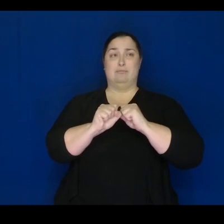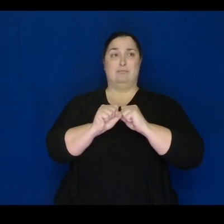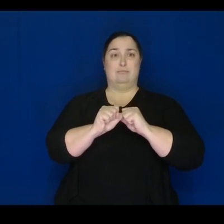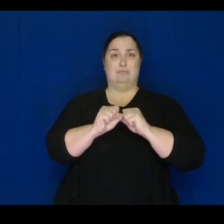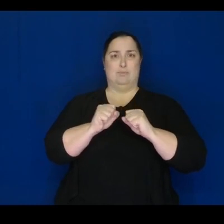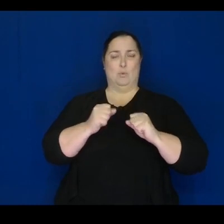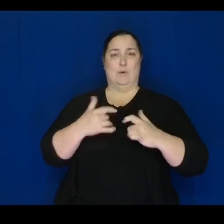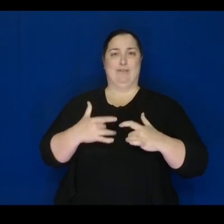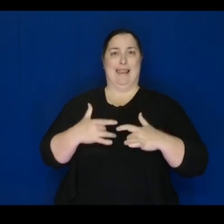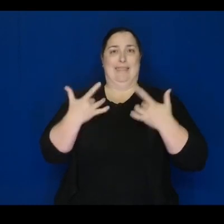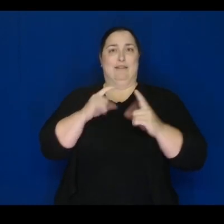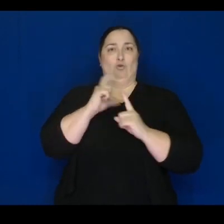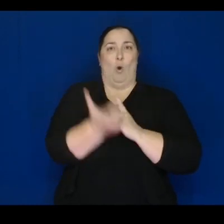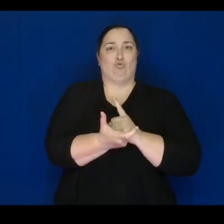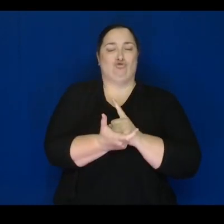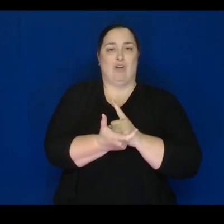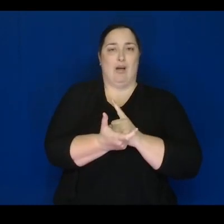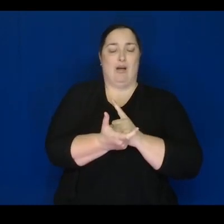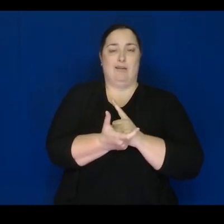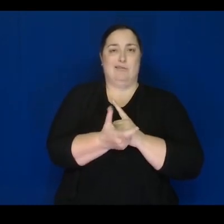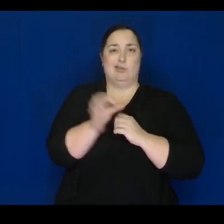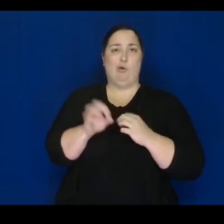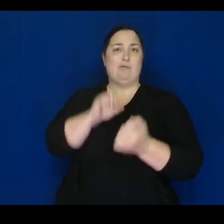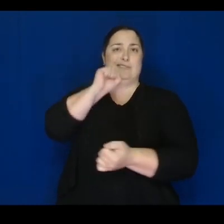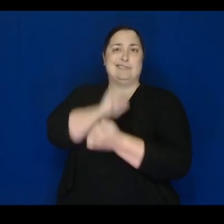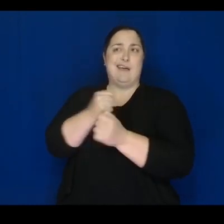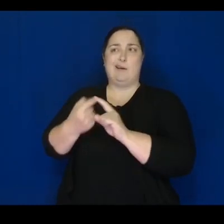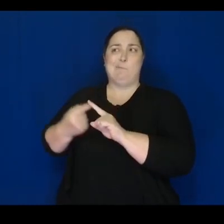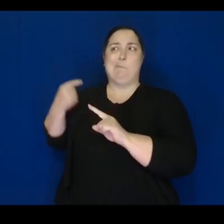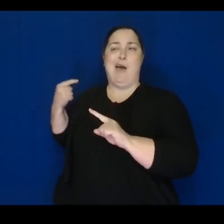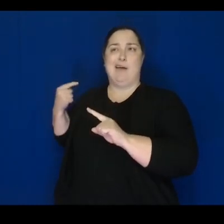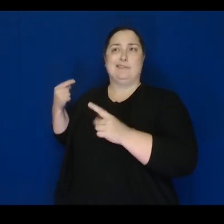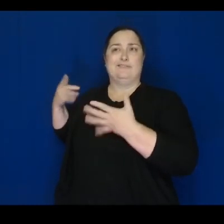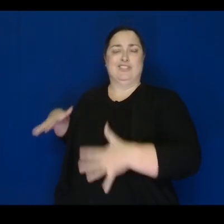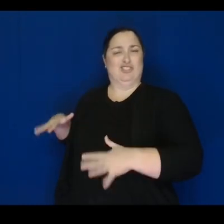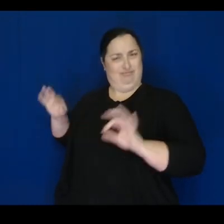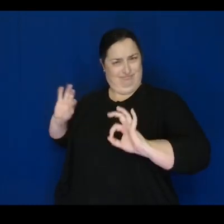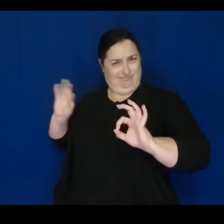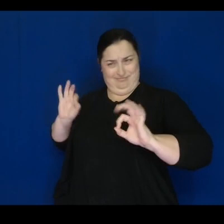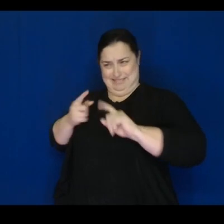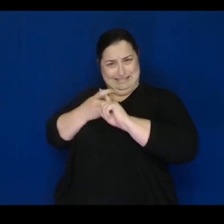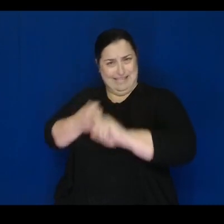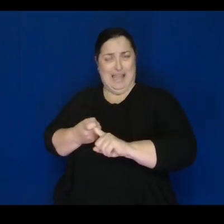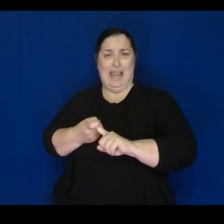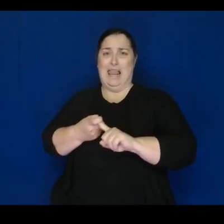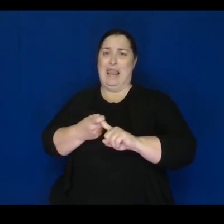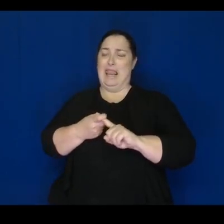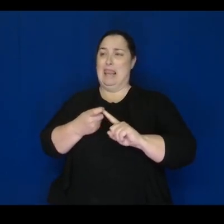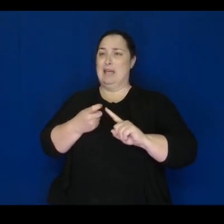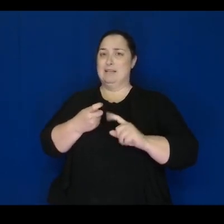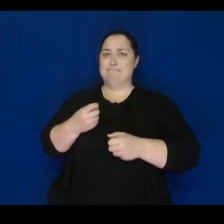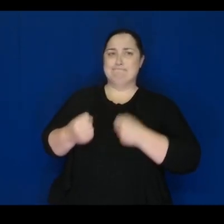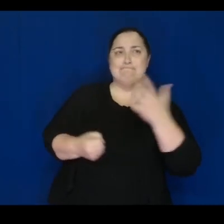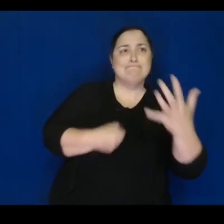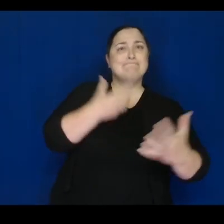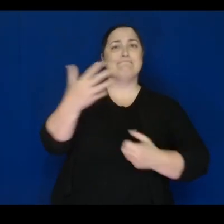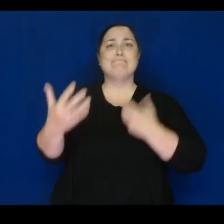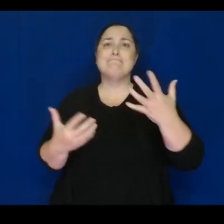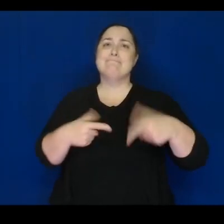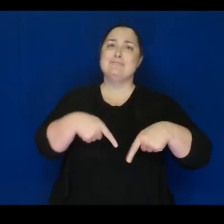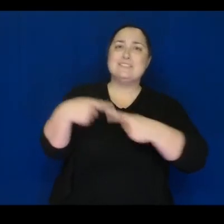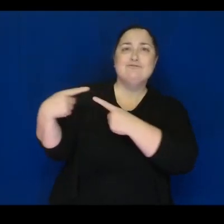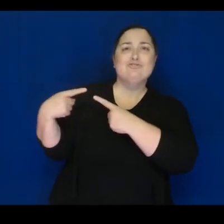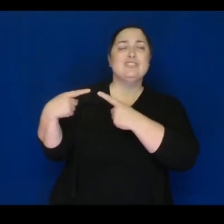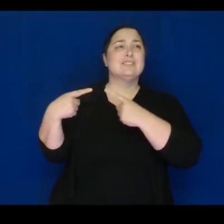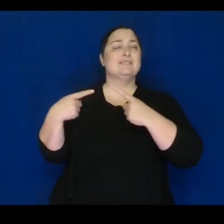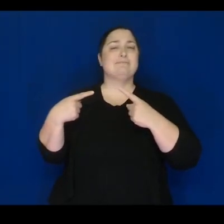not a stagnant culture, we're really dynamic and diverse and express ourselves in really interesting and artistic ways.